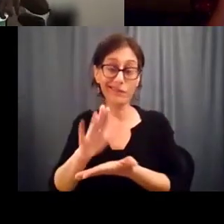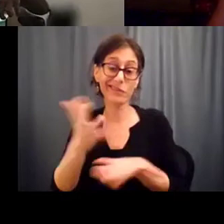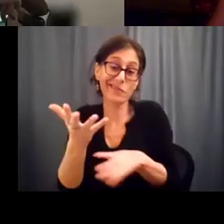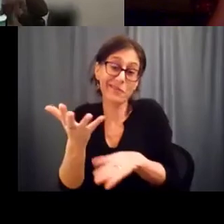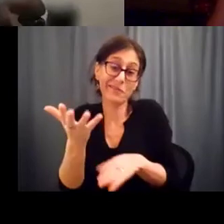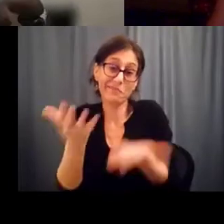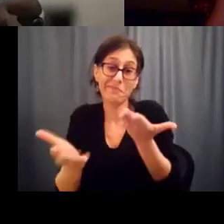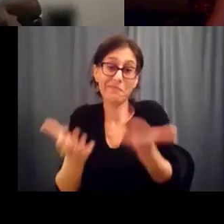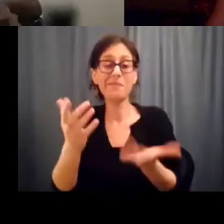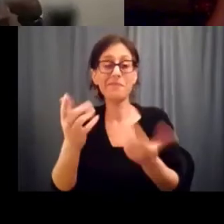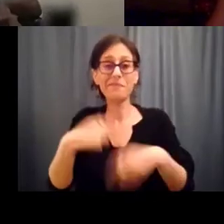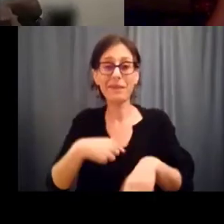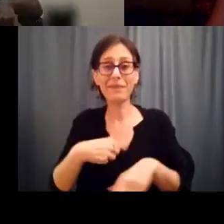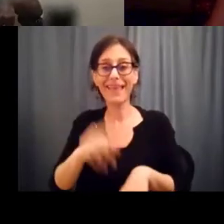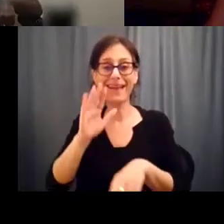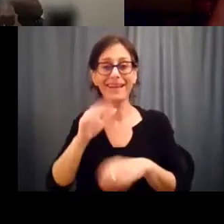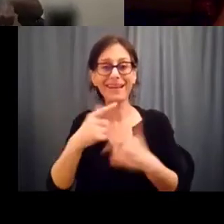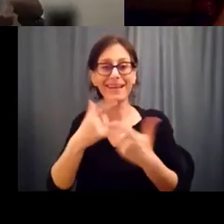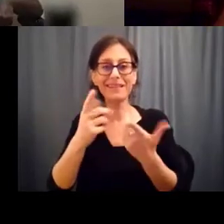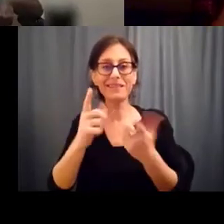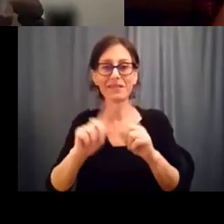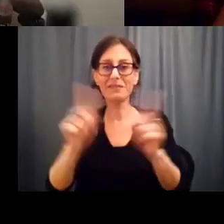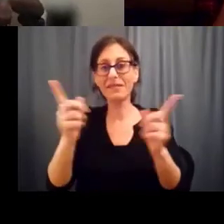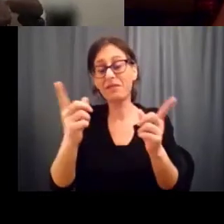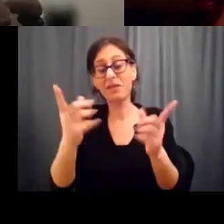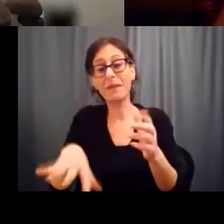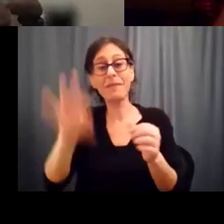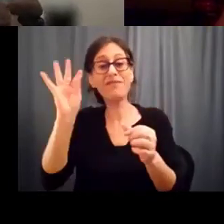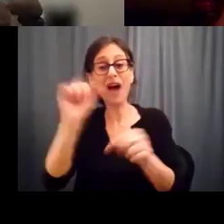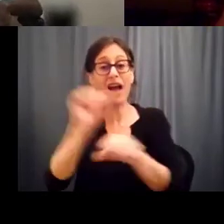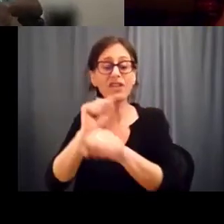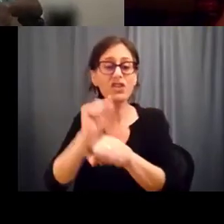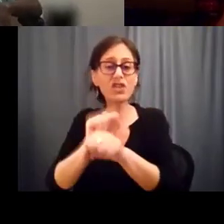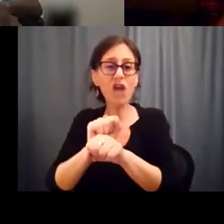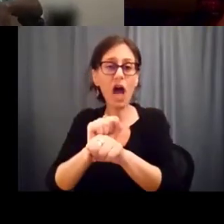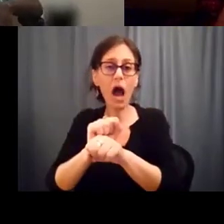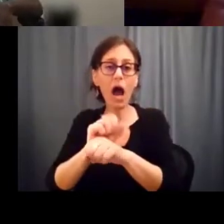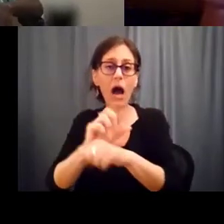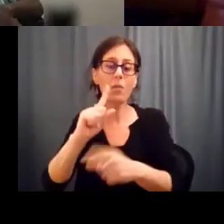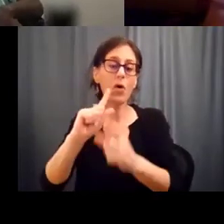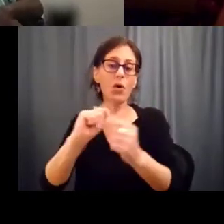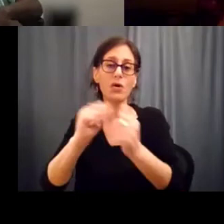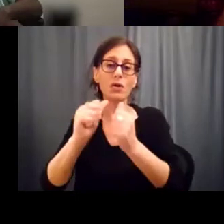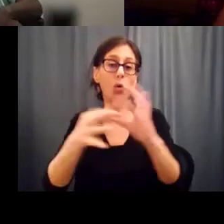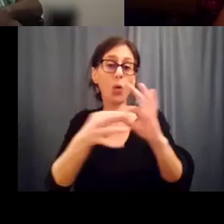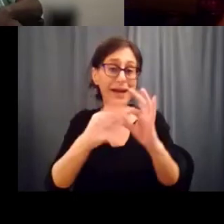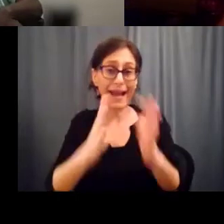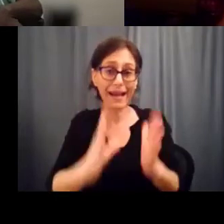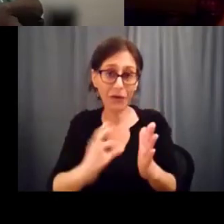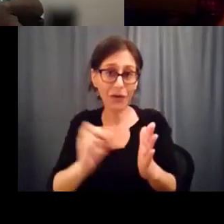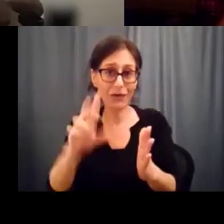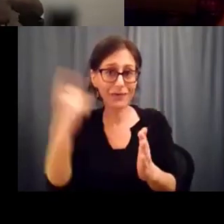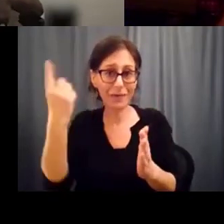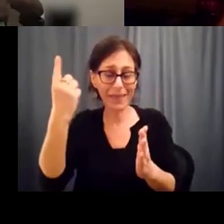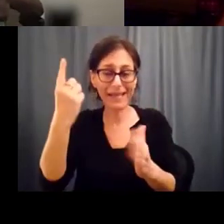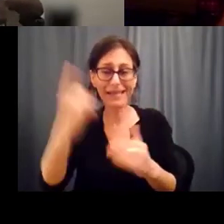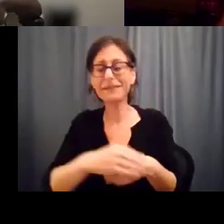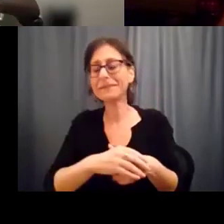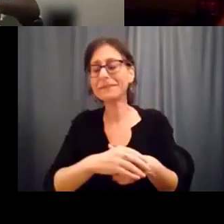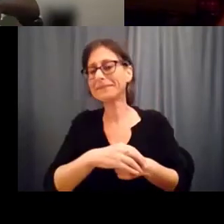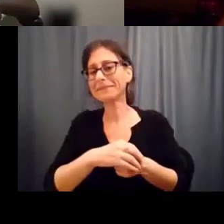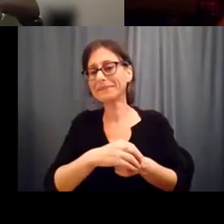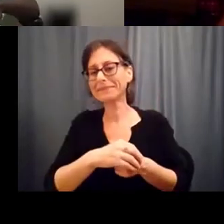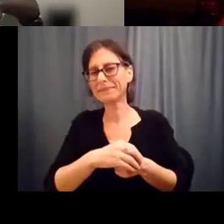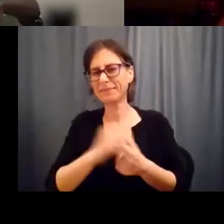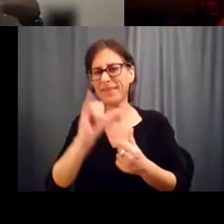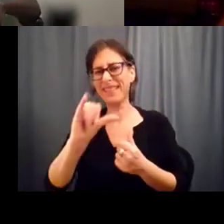is Big Bro, I don't know, has a job, maybe like a sports coordinator or something, but you know, that's